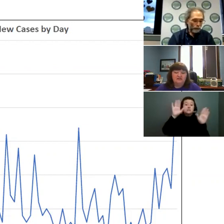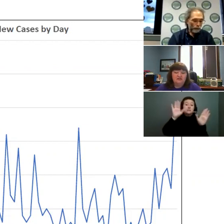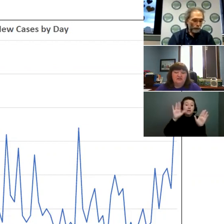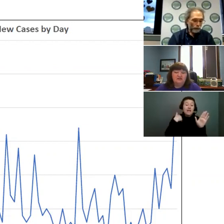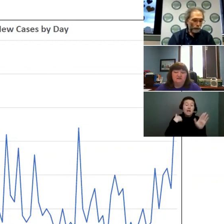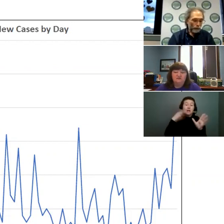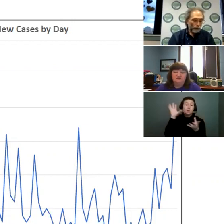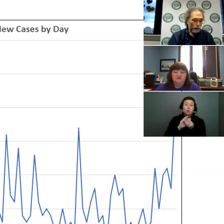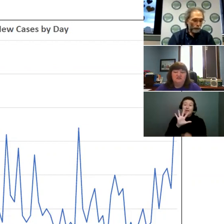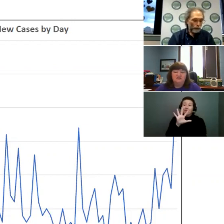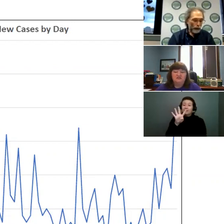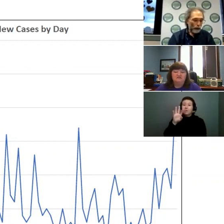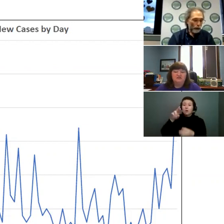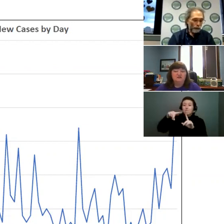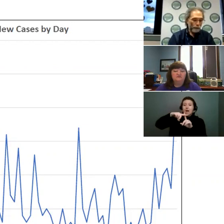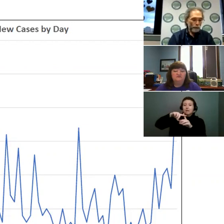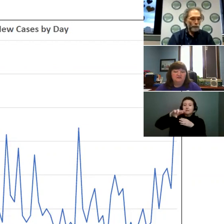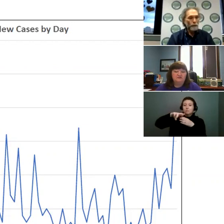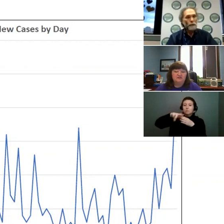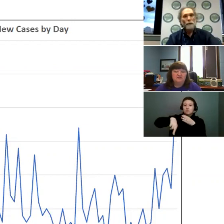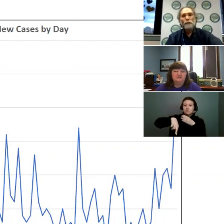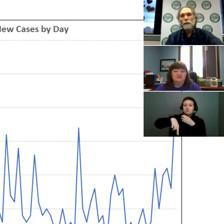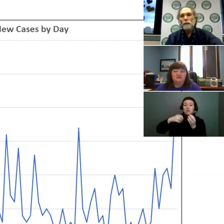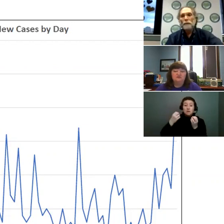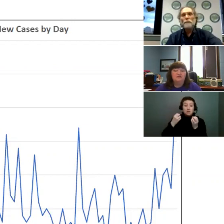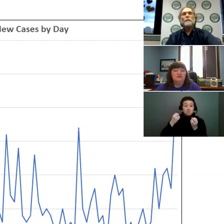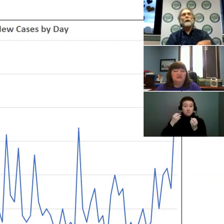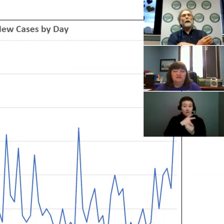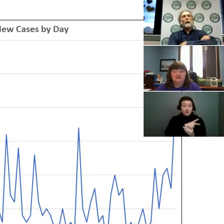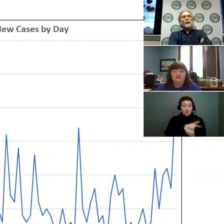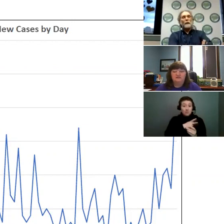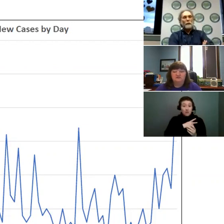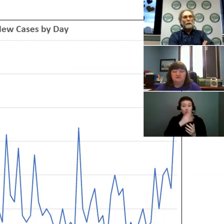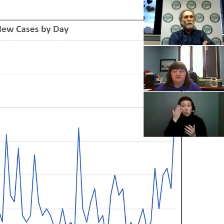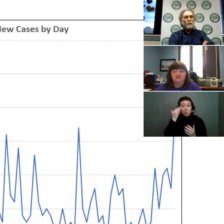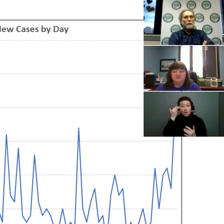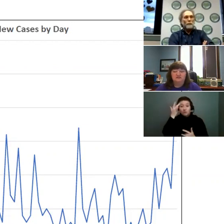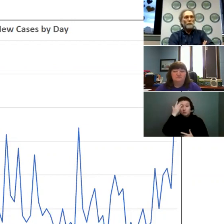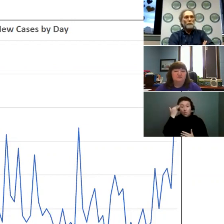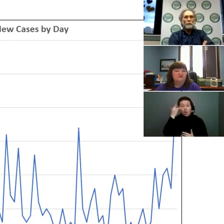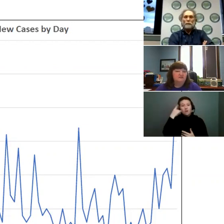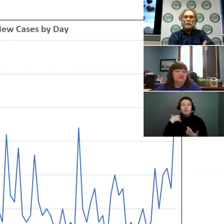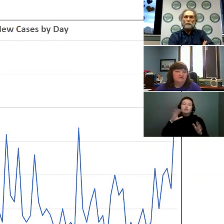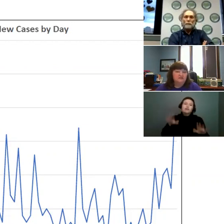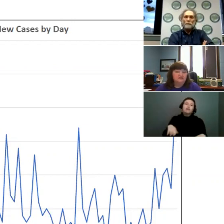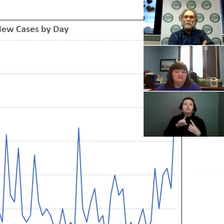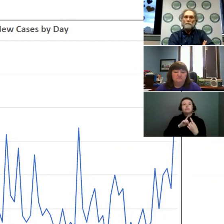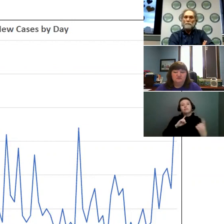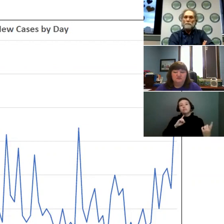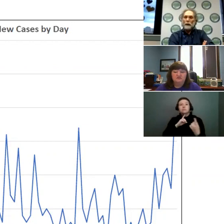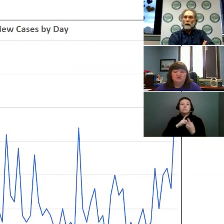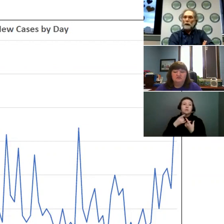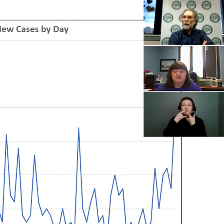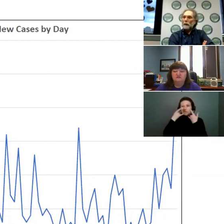tests, and many patients have become infected because they were being lax on the social distancing and wearing face coverings that